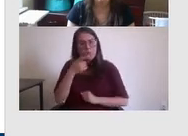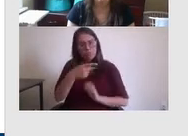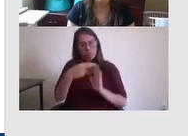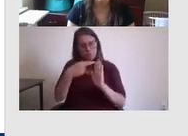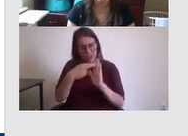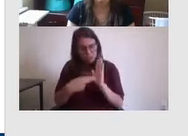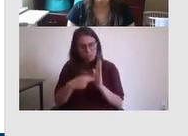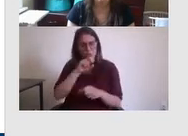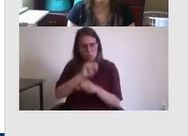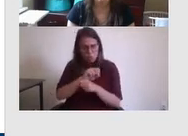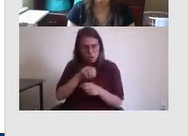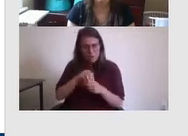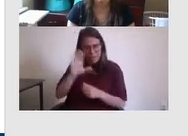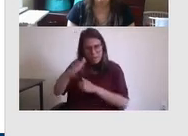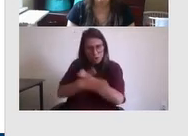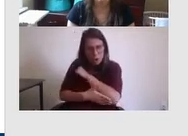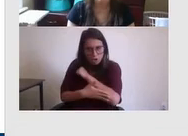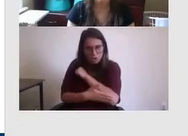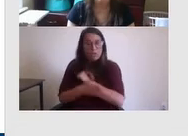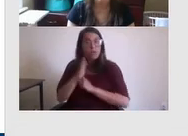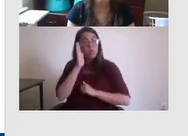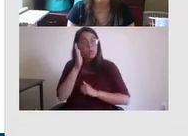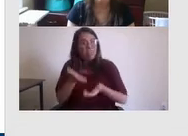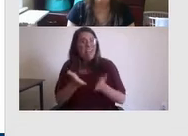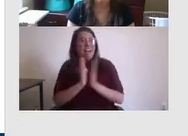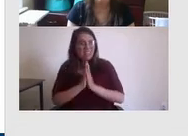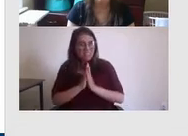in their country and will ask